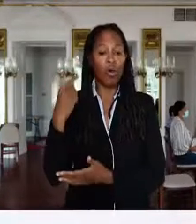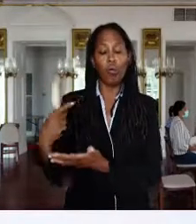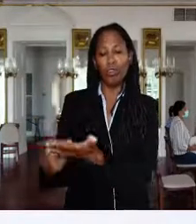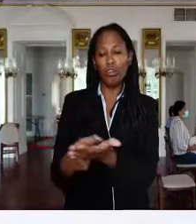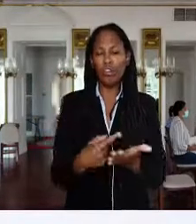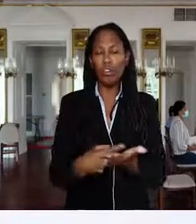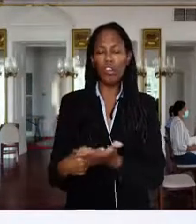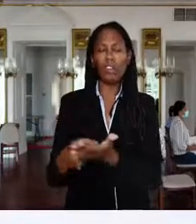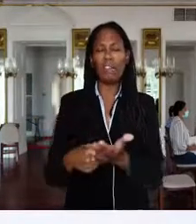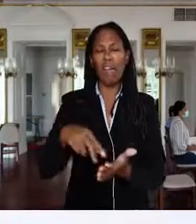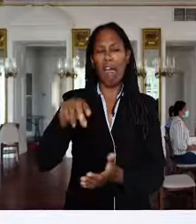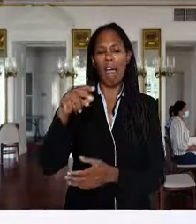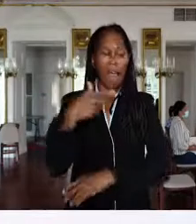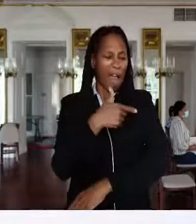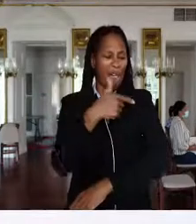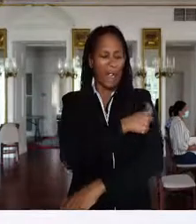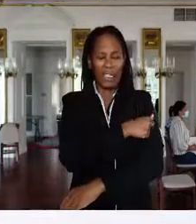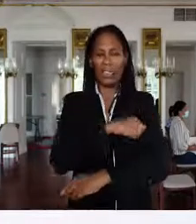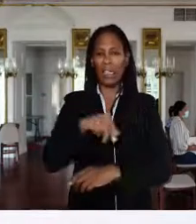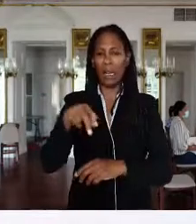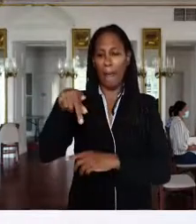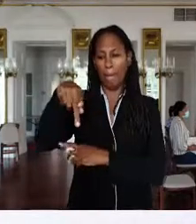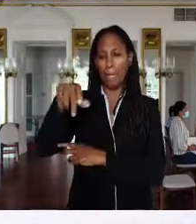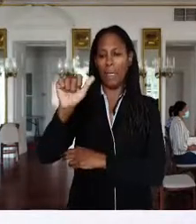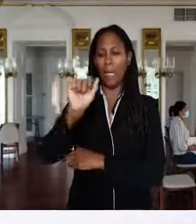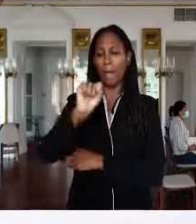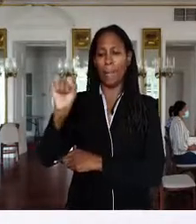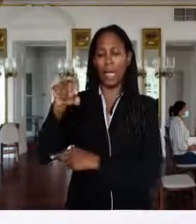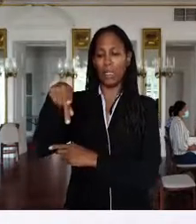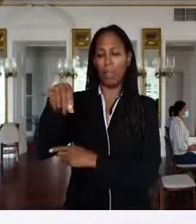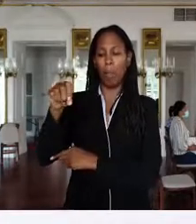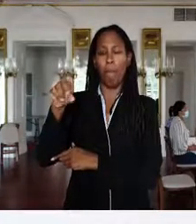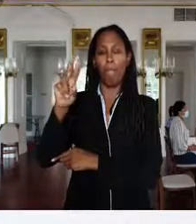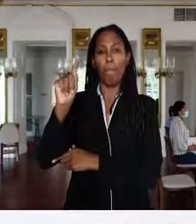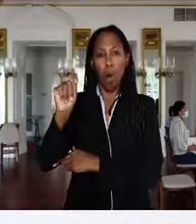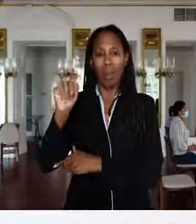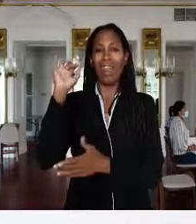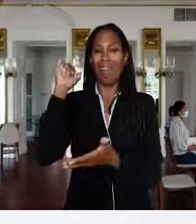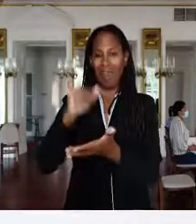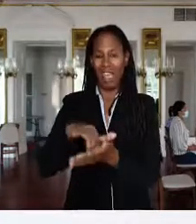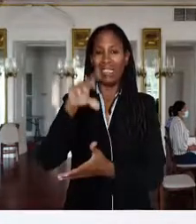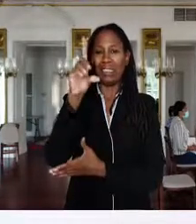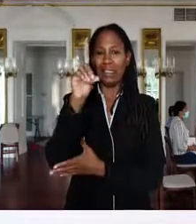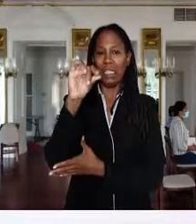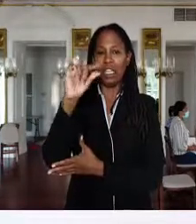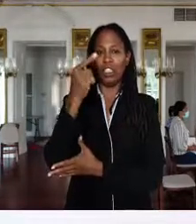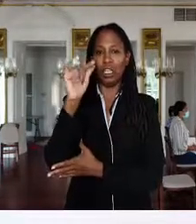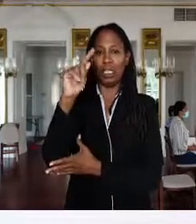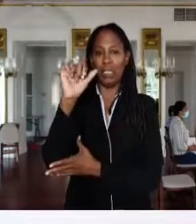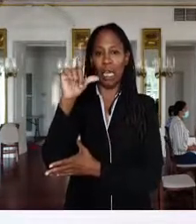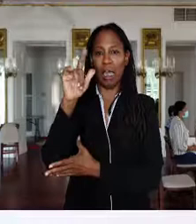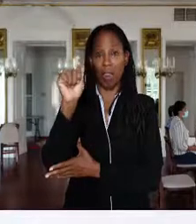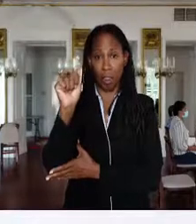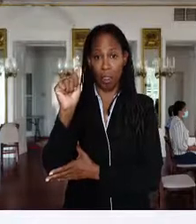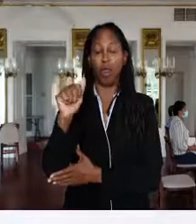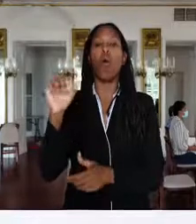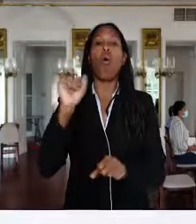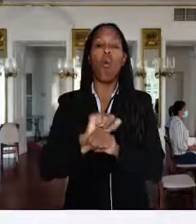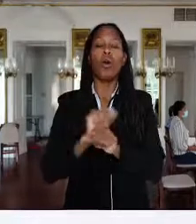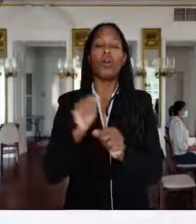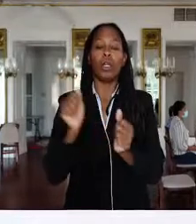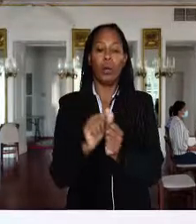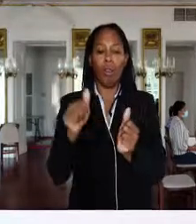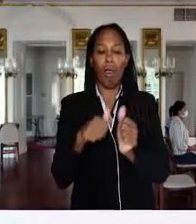and it's basically our digital vaccination record. We have been working with our partners to create a digital